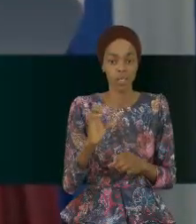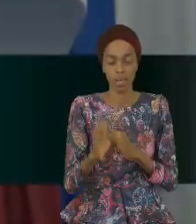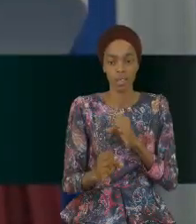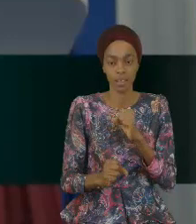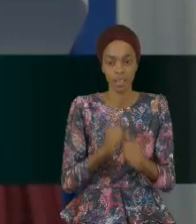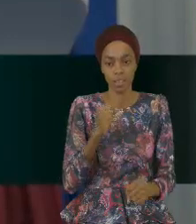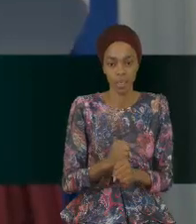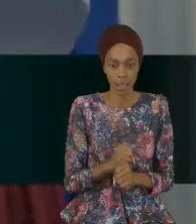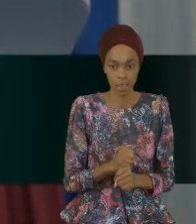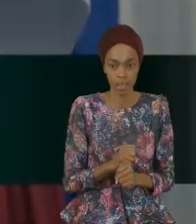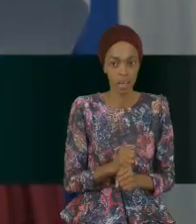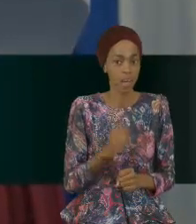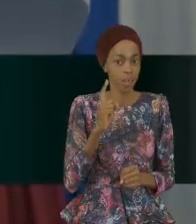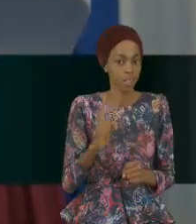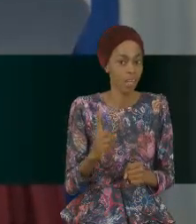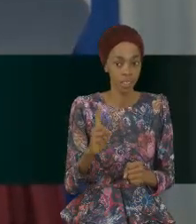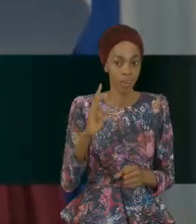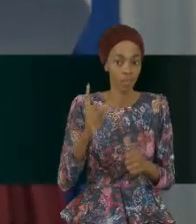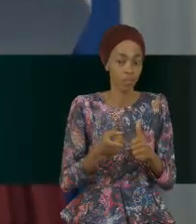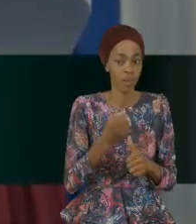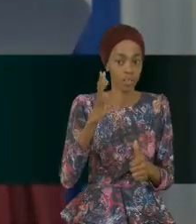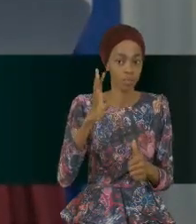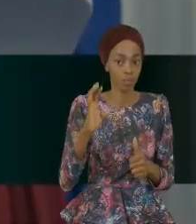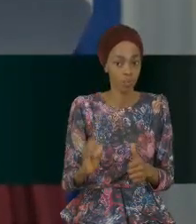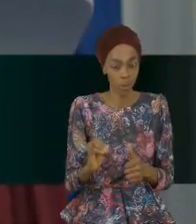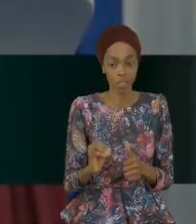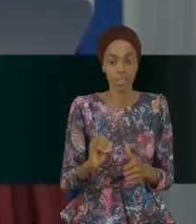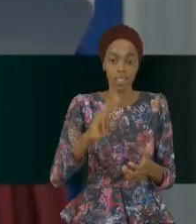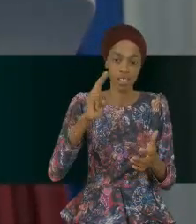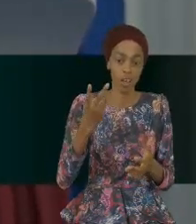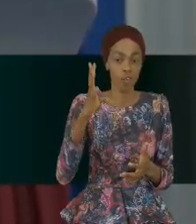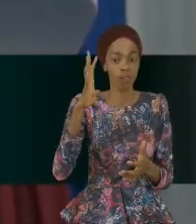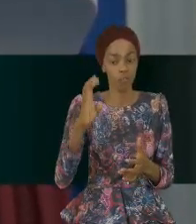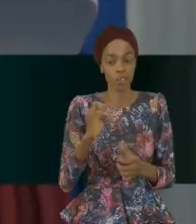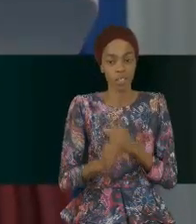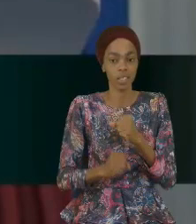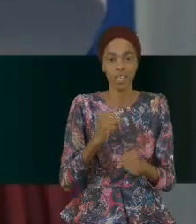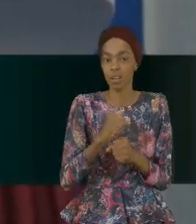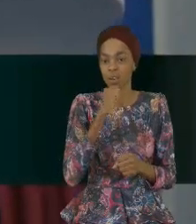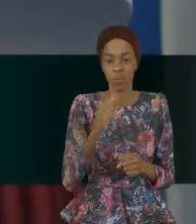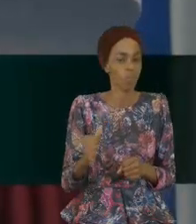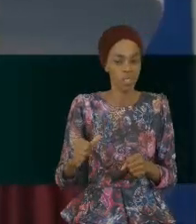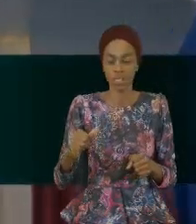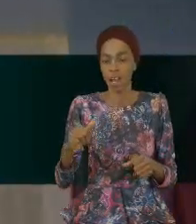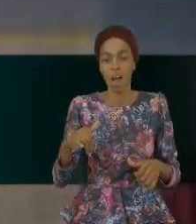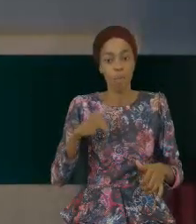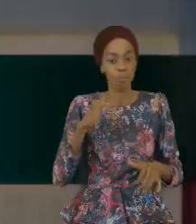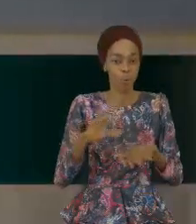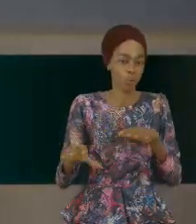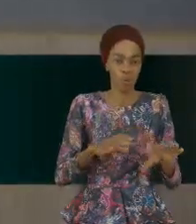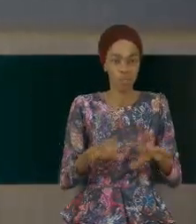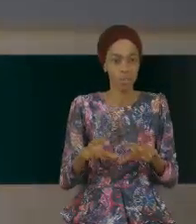inactive, unproductive, the next 40 inactive, unproductive, that says nothing. My